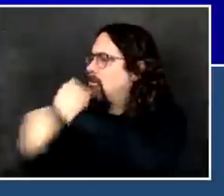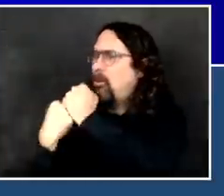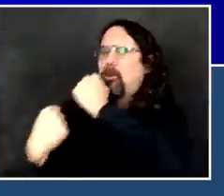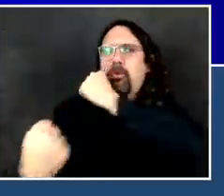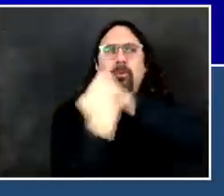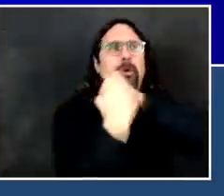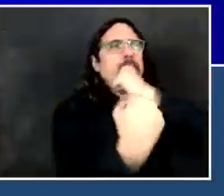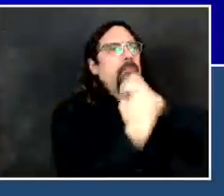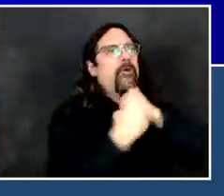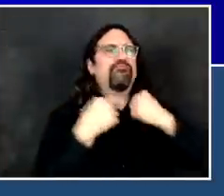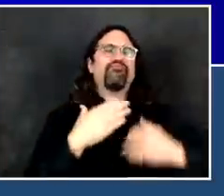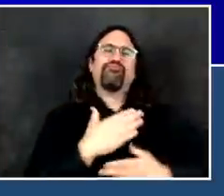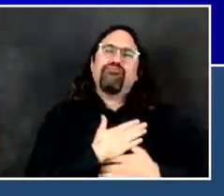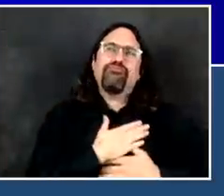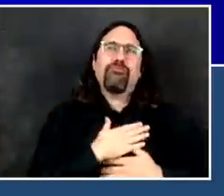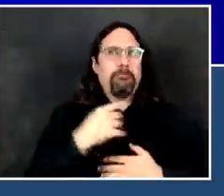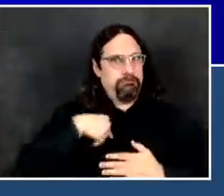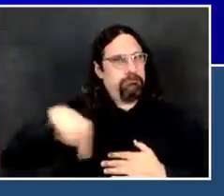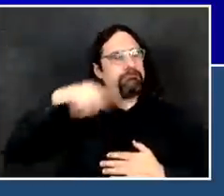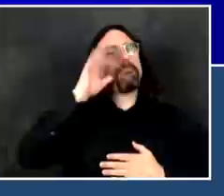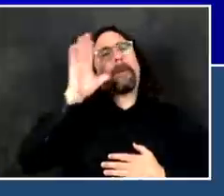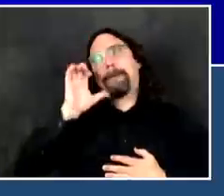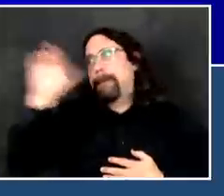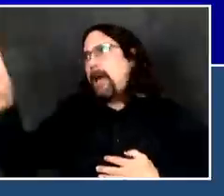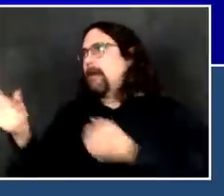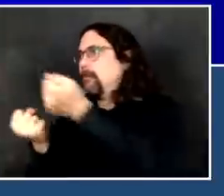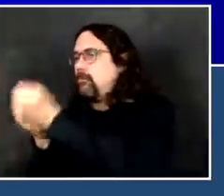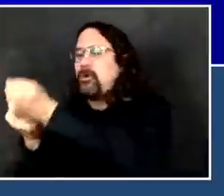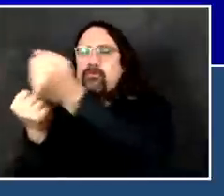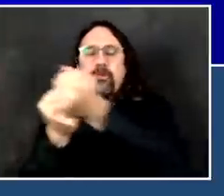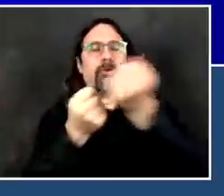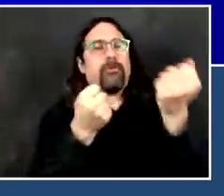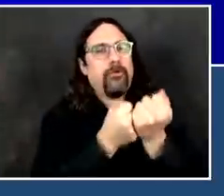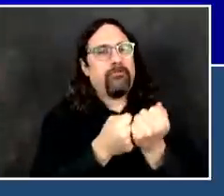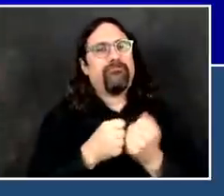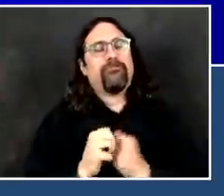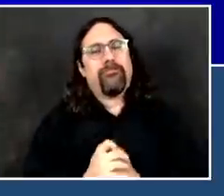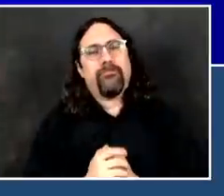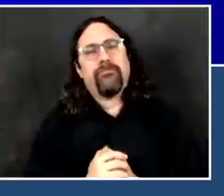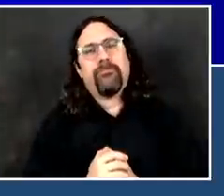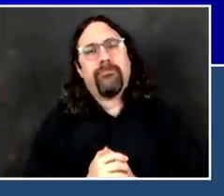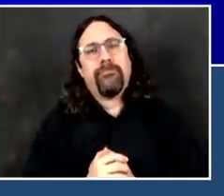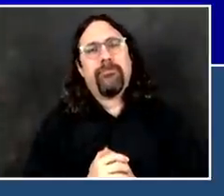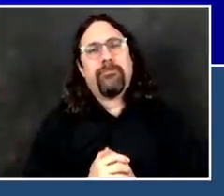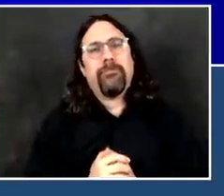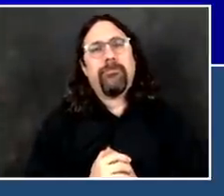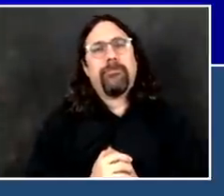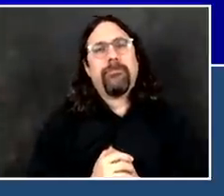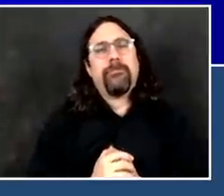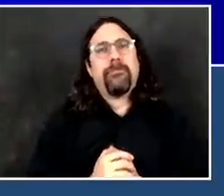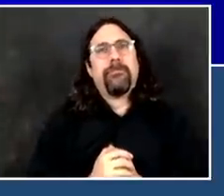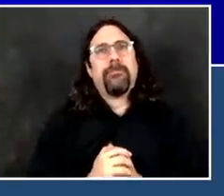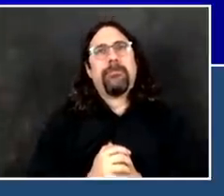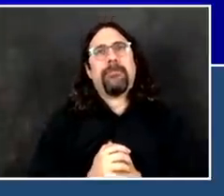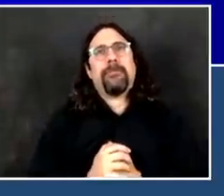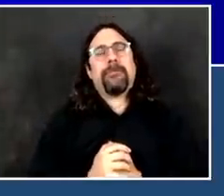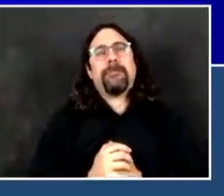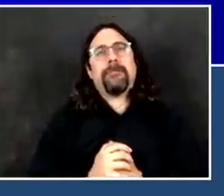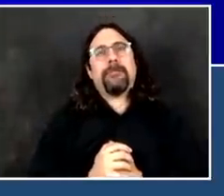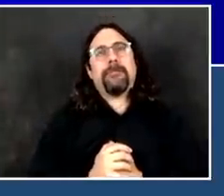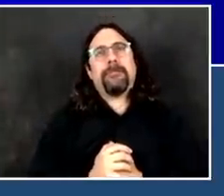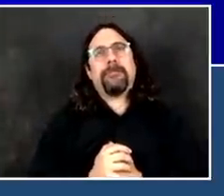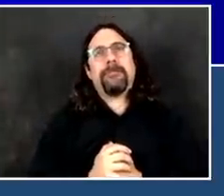You're going to hear a little more in a moment about these ventilators, but let me give you a couple of other updates first.